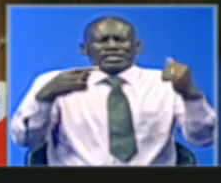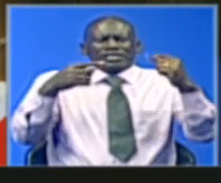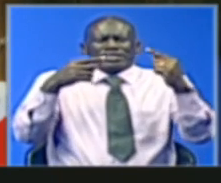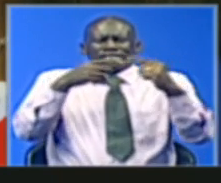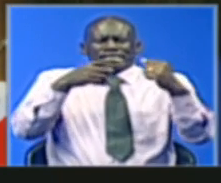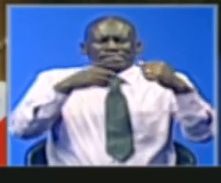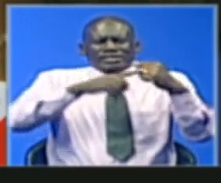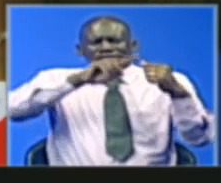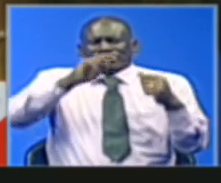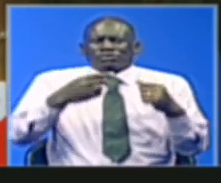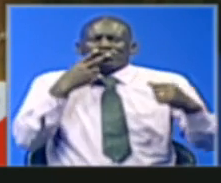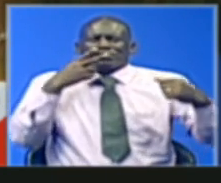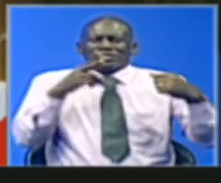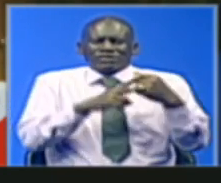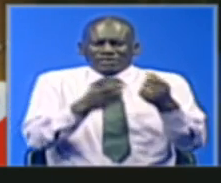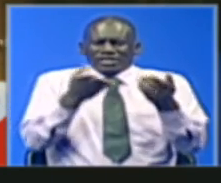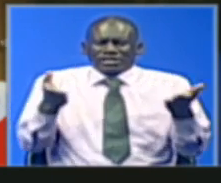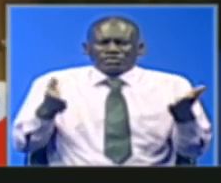6,700 commodities.